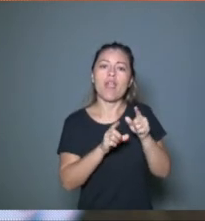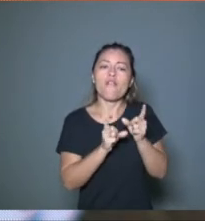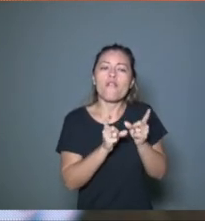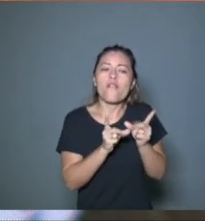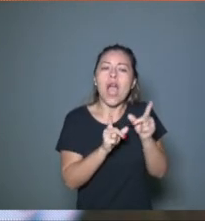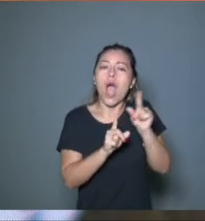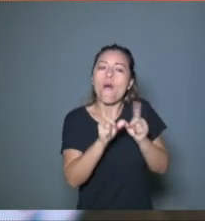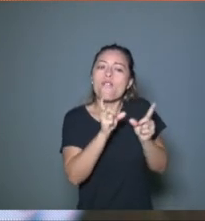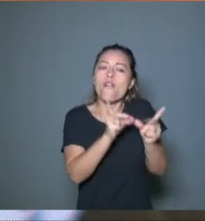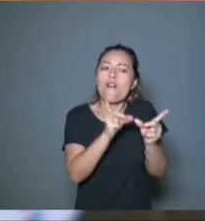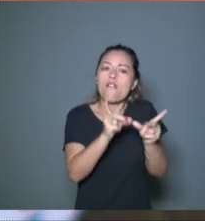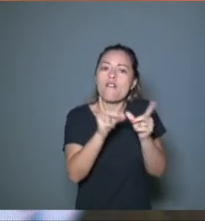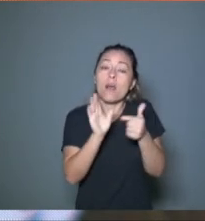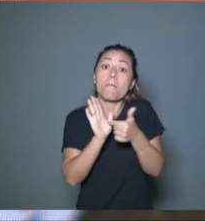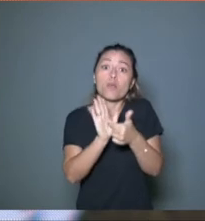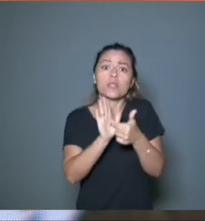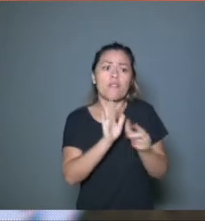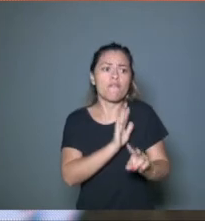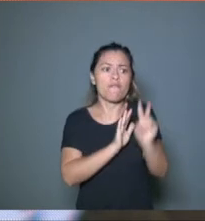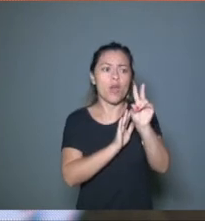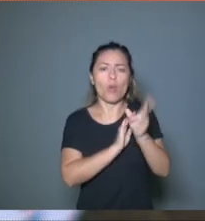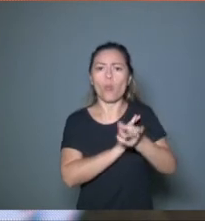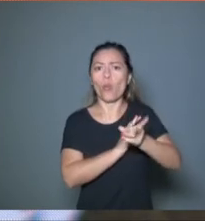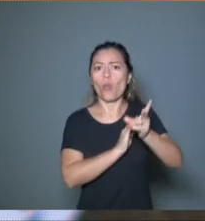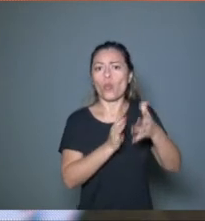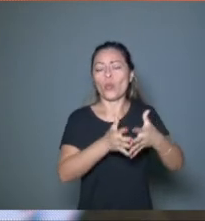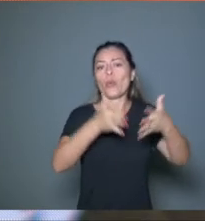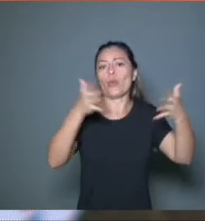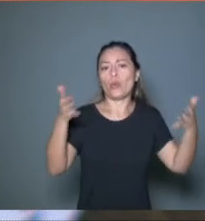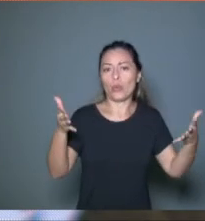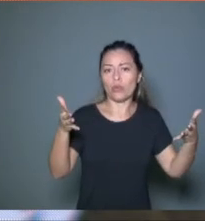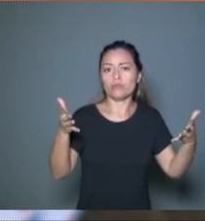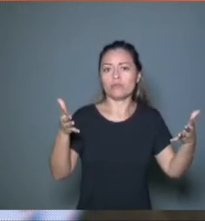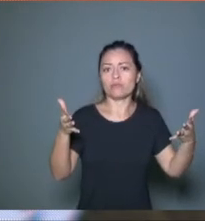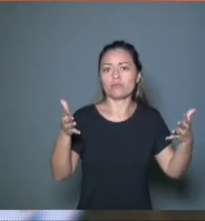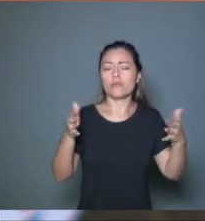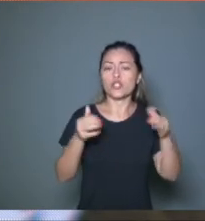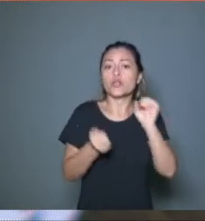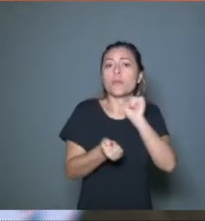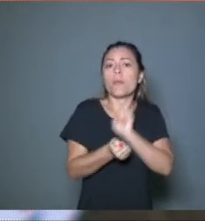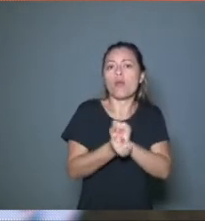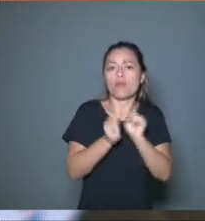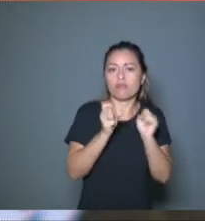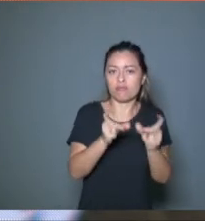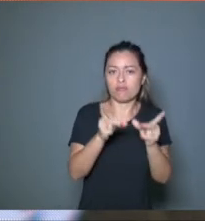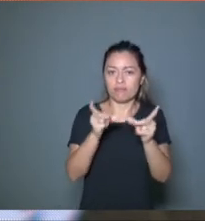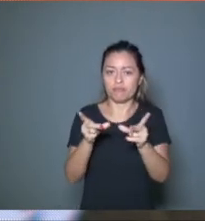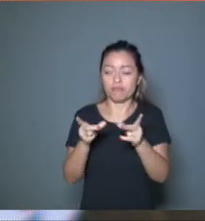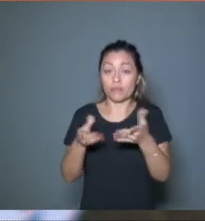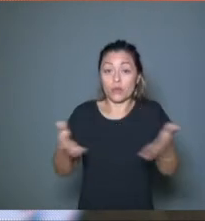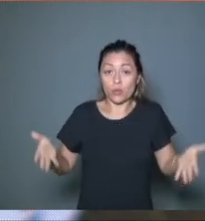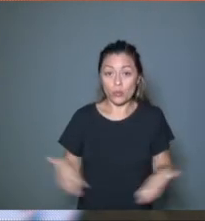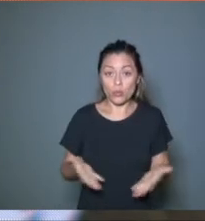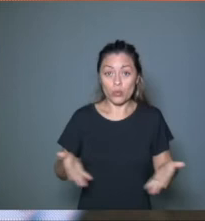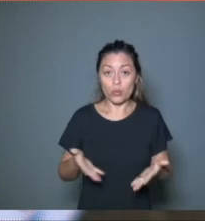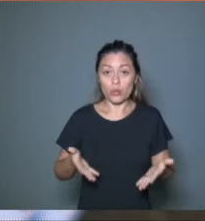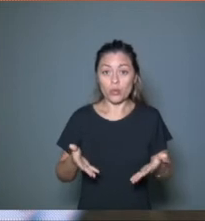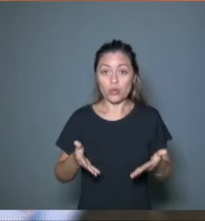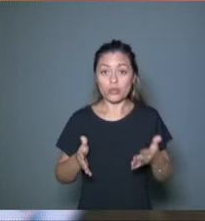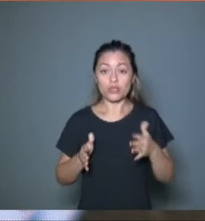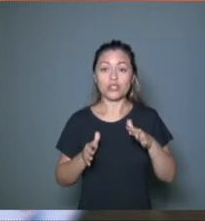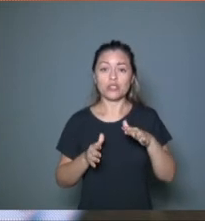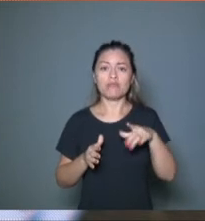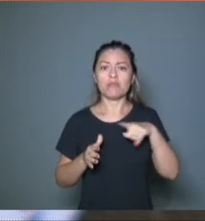was cheap, then we stopped, and then we just sold two or three properties just to show